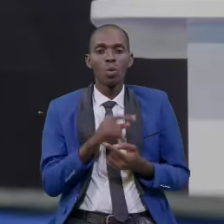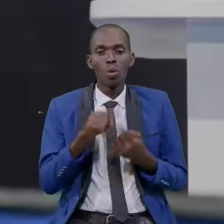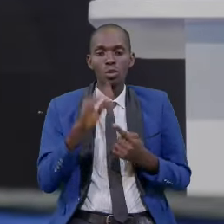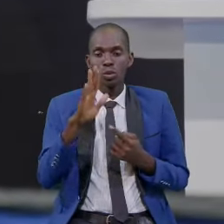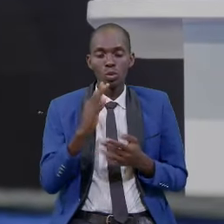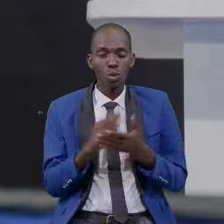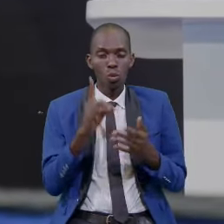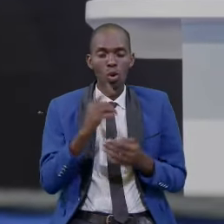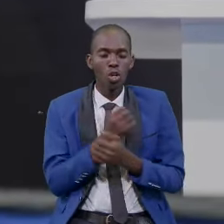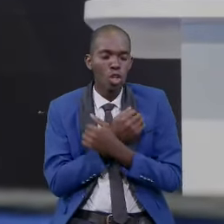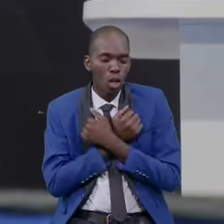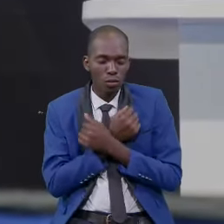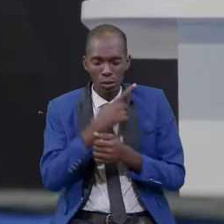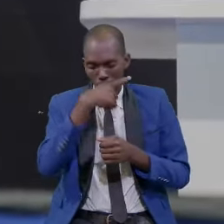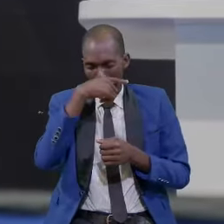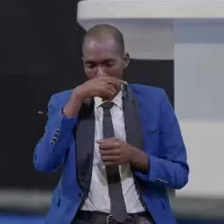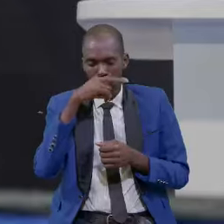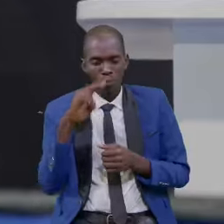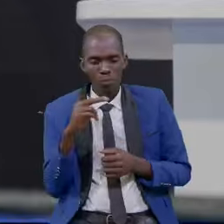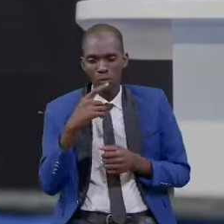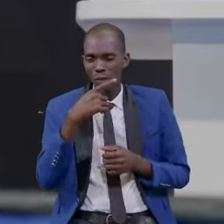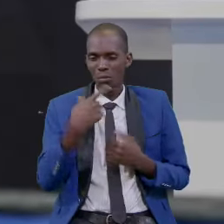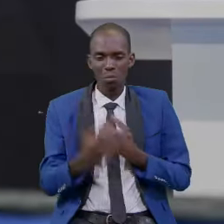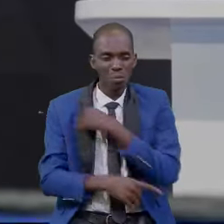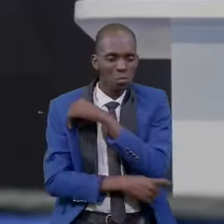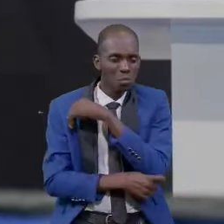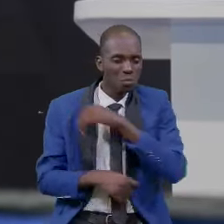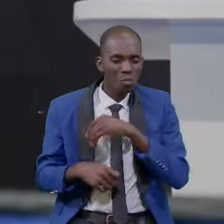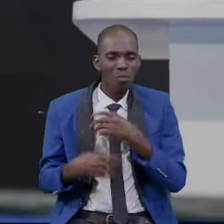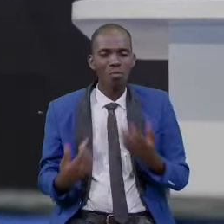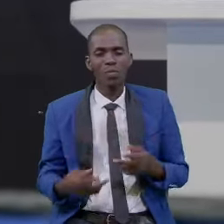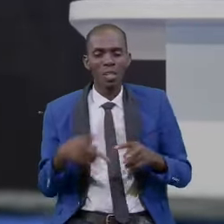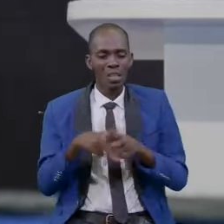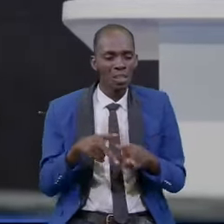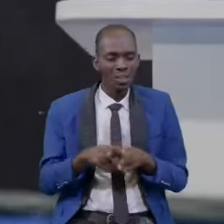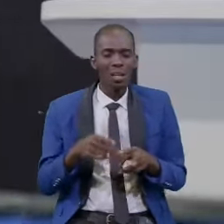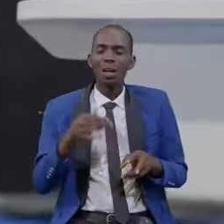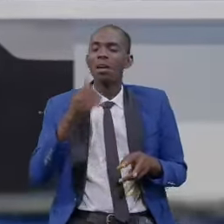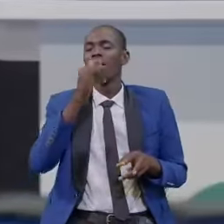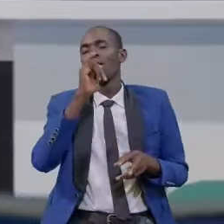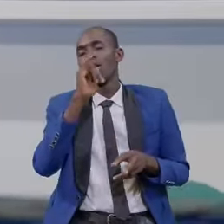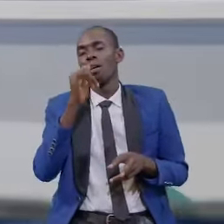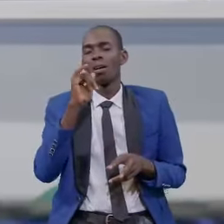covetousness, adultery, fornication, drunkenness,